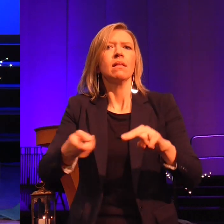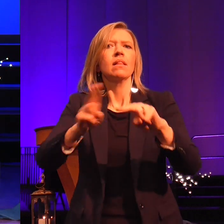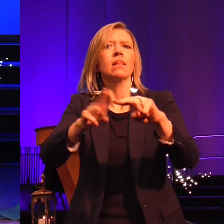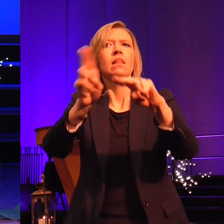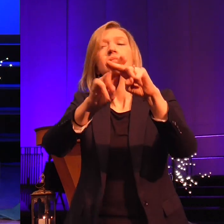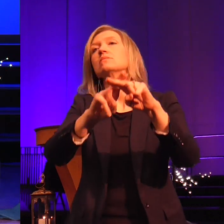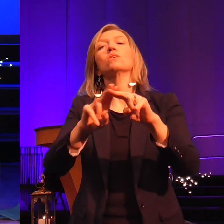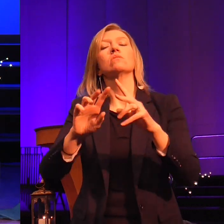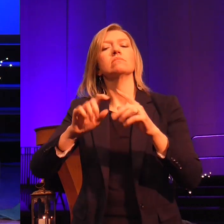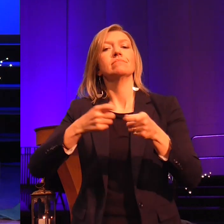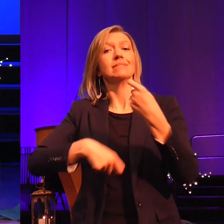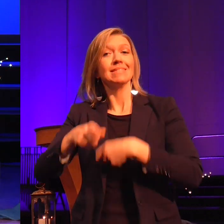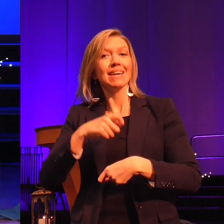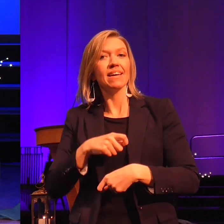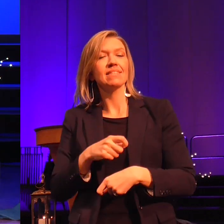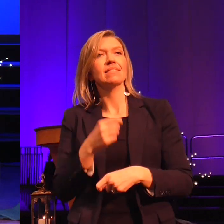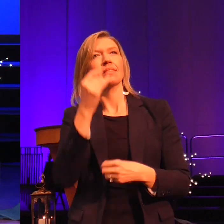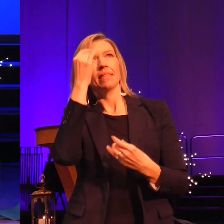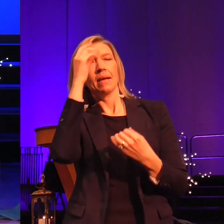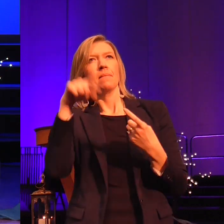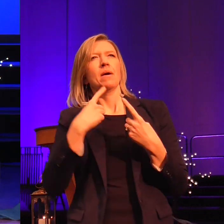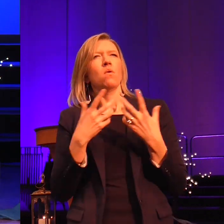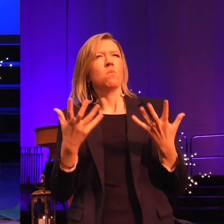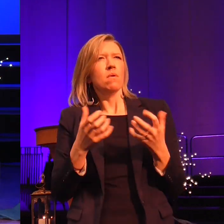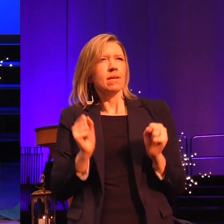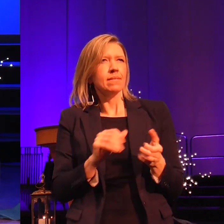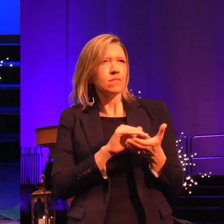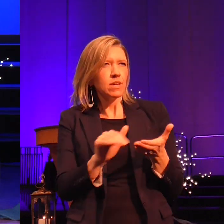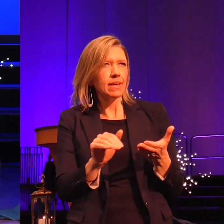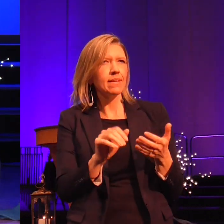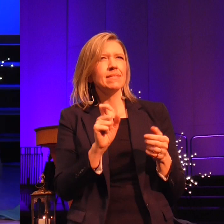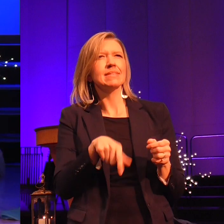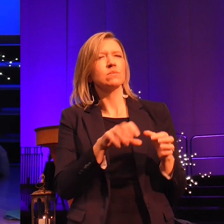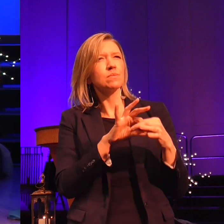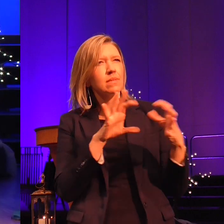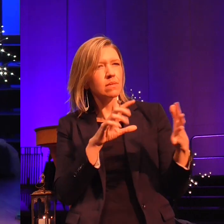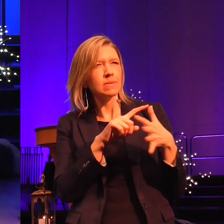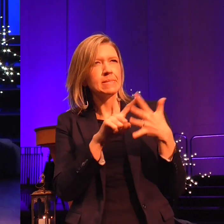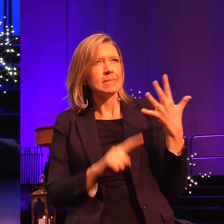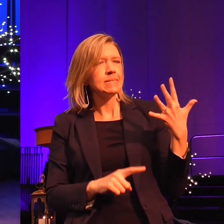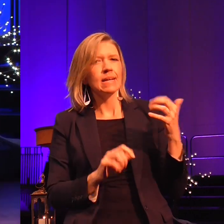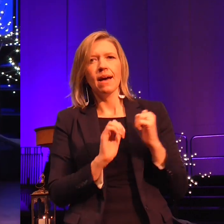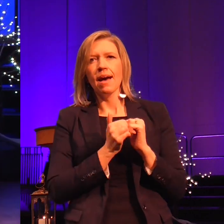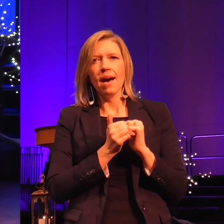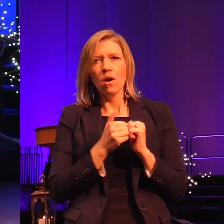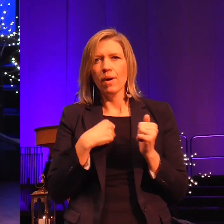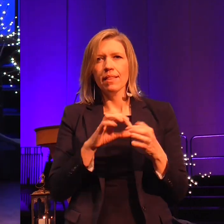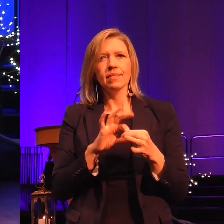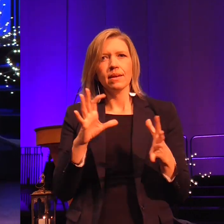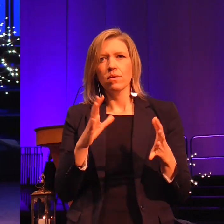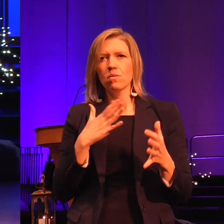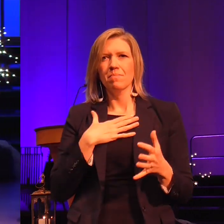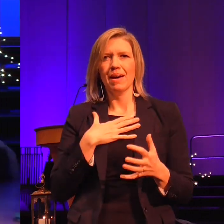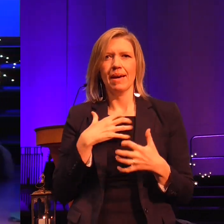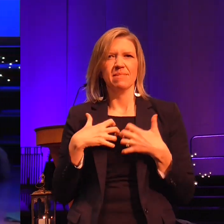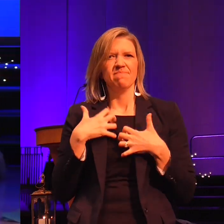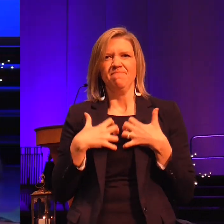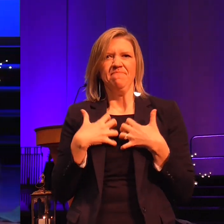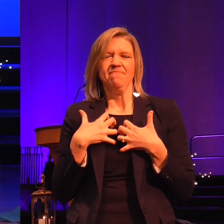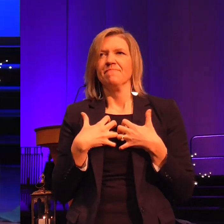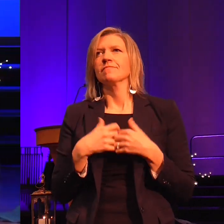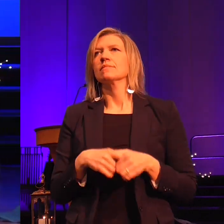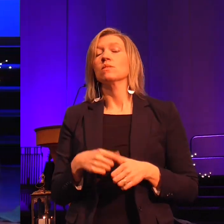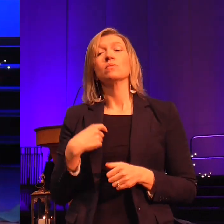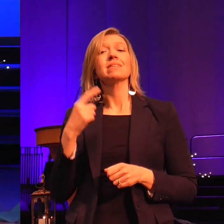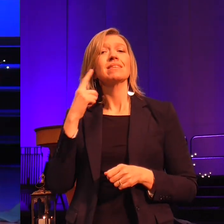and look to, what is it that I need to forgive? Where do I need to let go? How do I let go of my resentments? We hear all the time